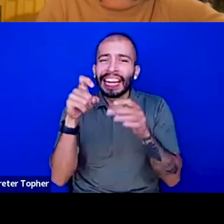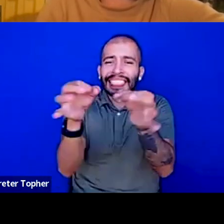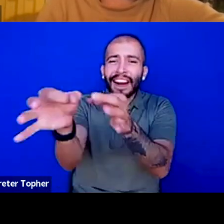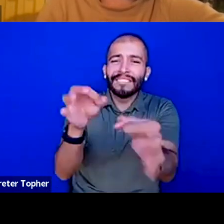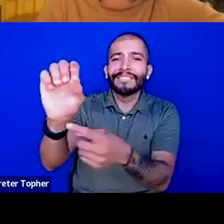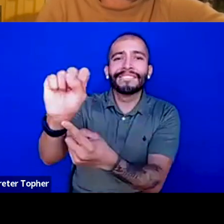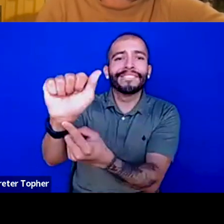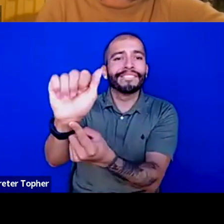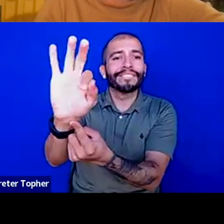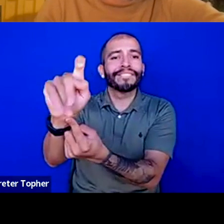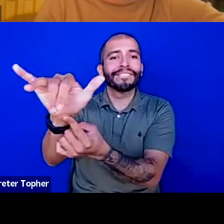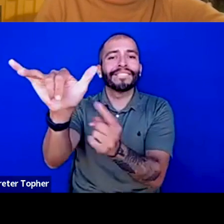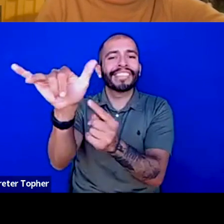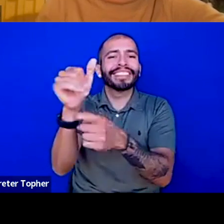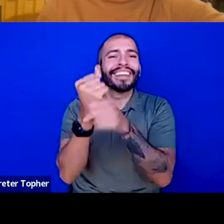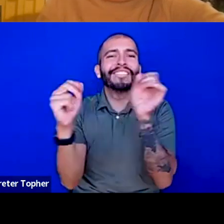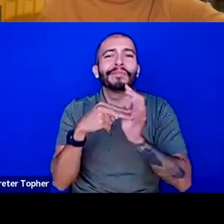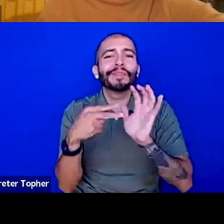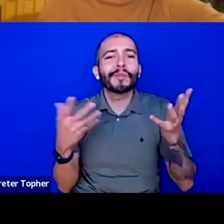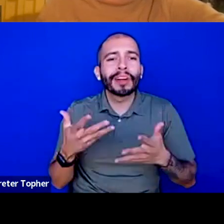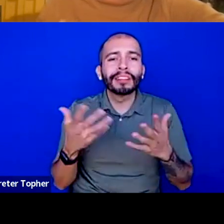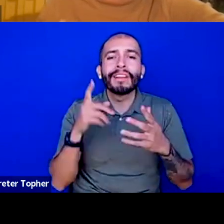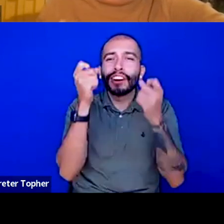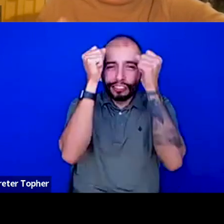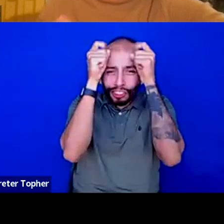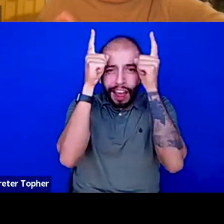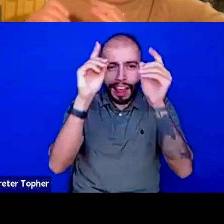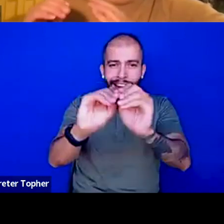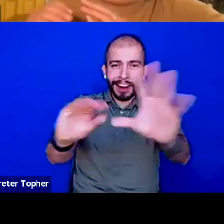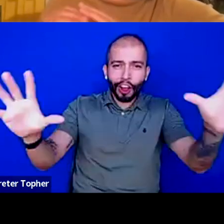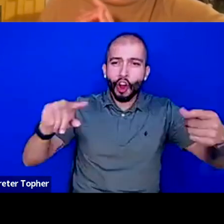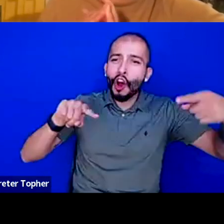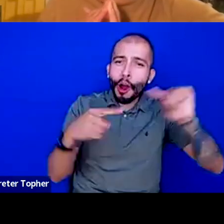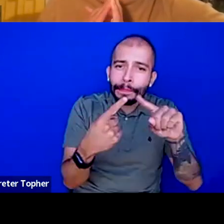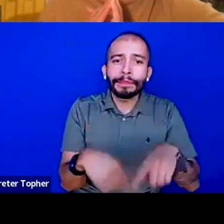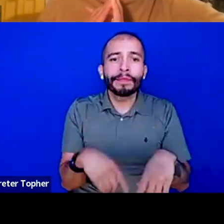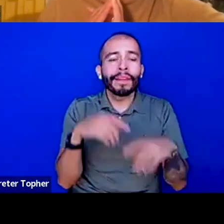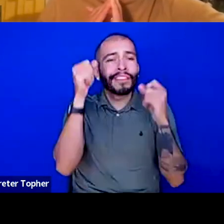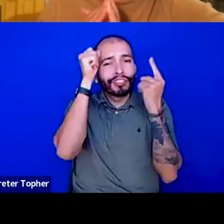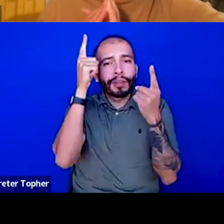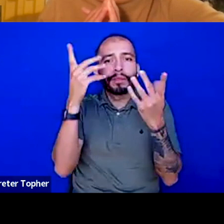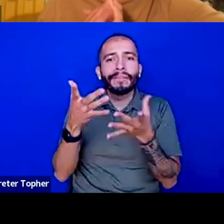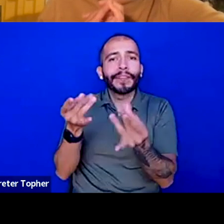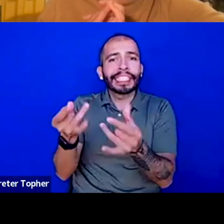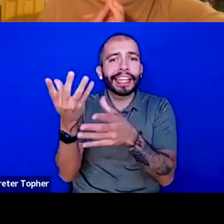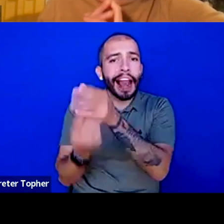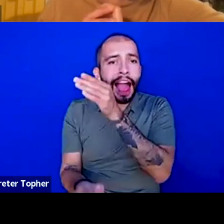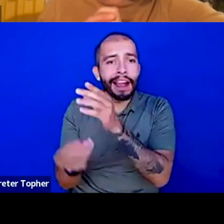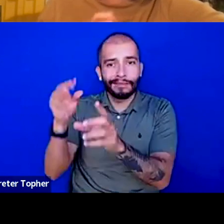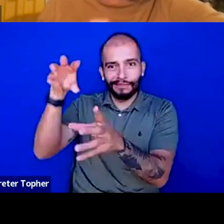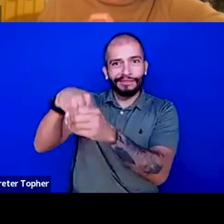interventions. Our current infrastructure of 911, EMS,